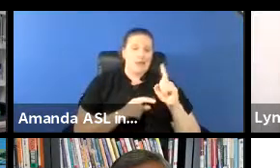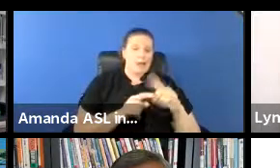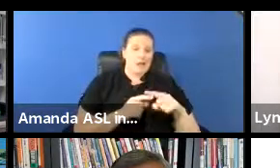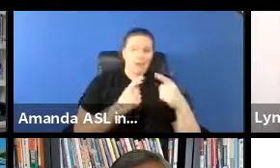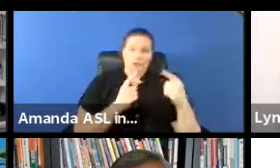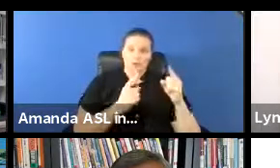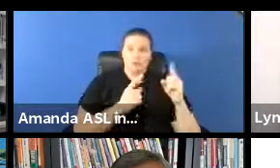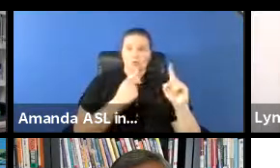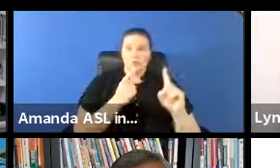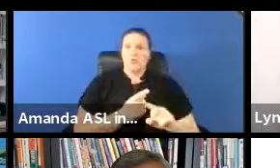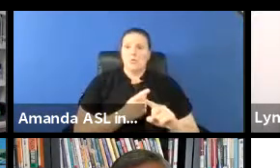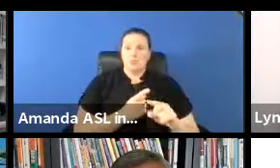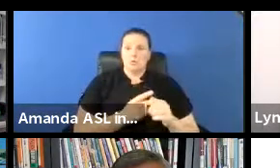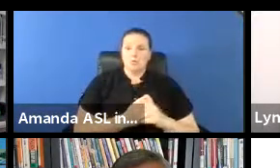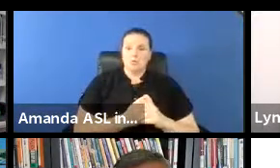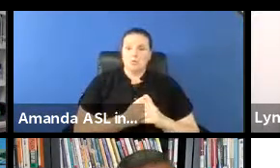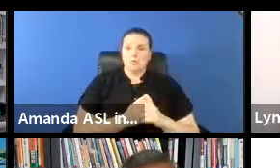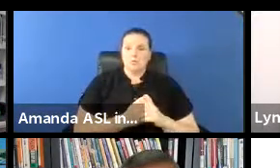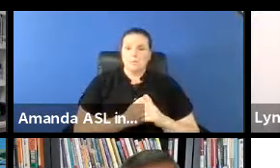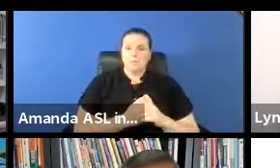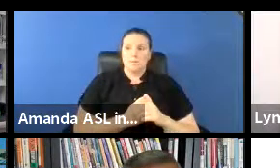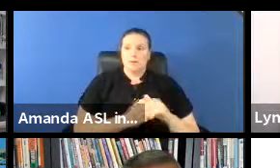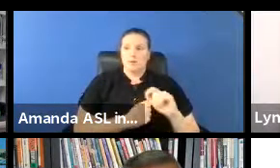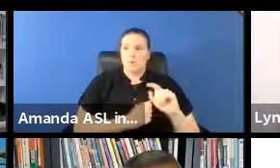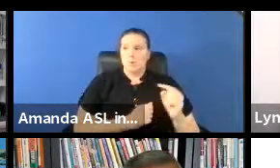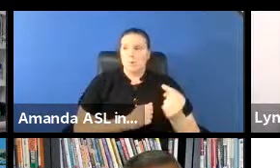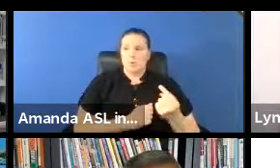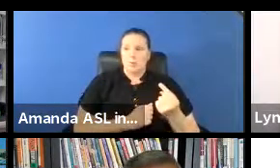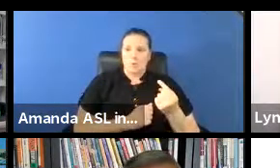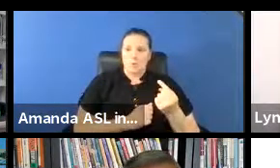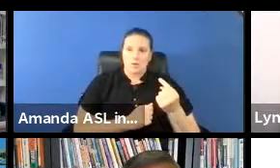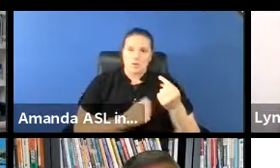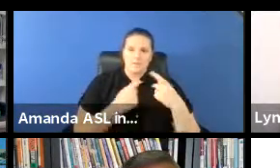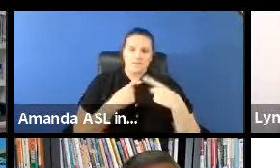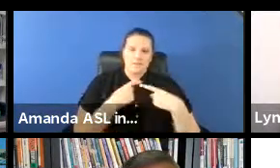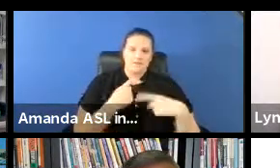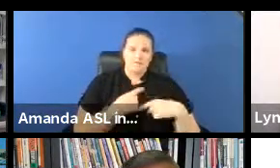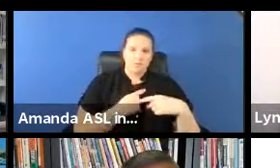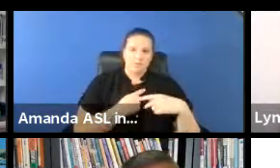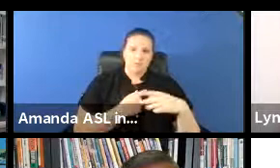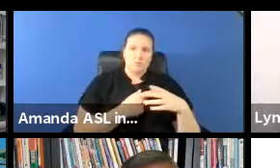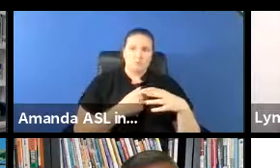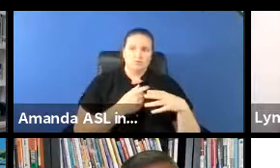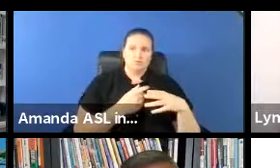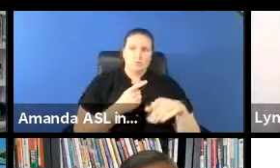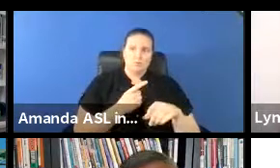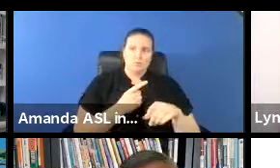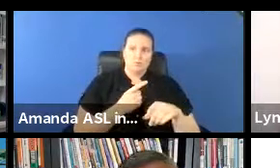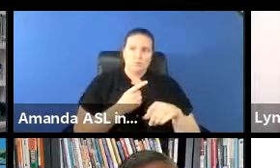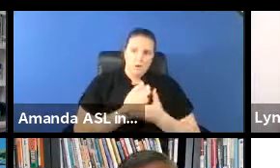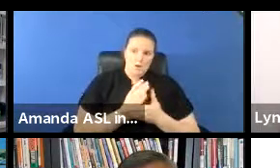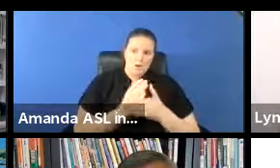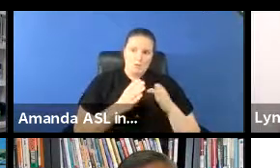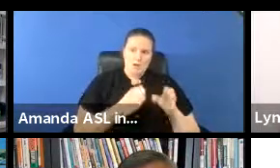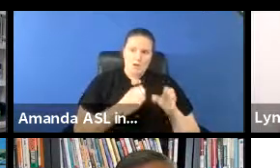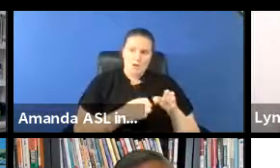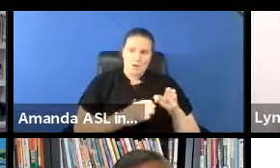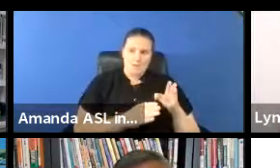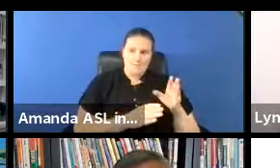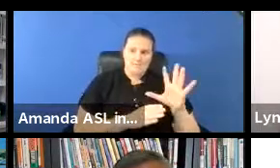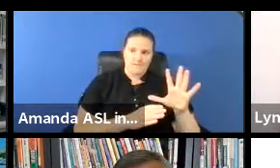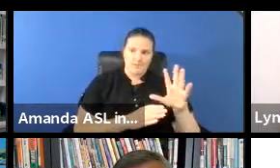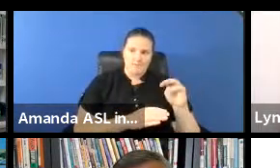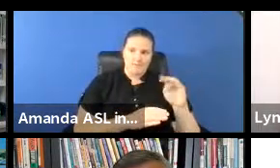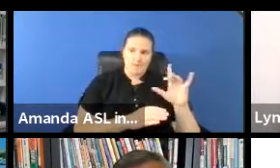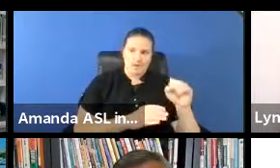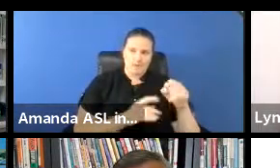goals by just the physical right-of-way in this 5-mile corridor, we have